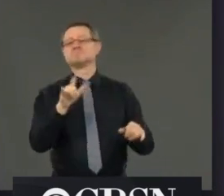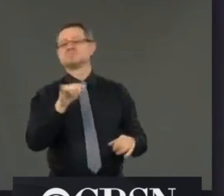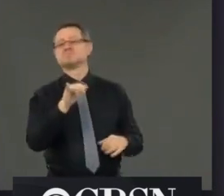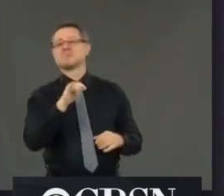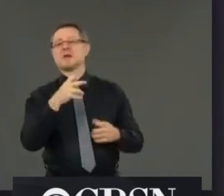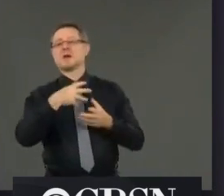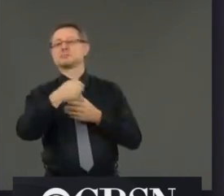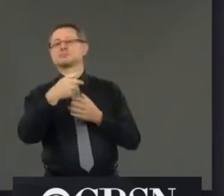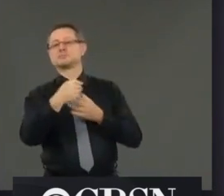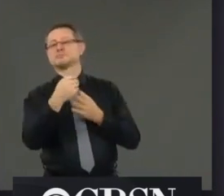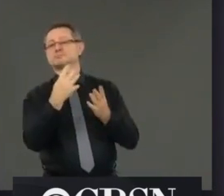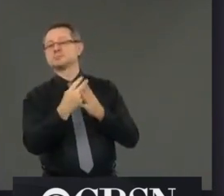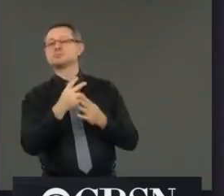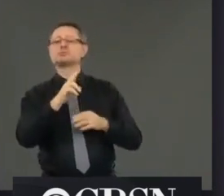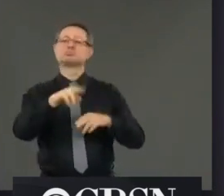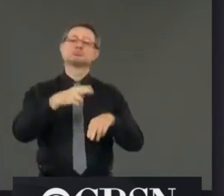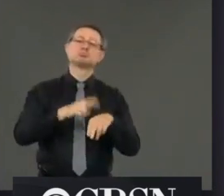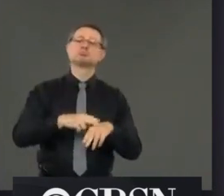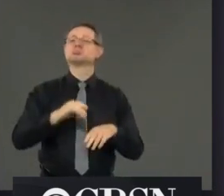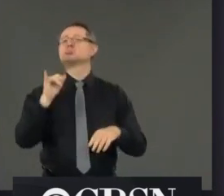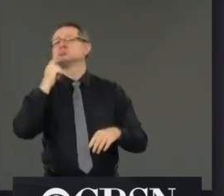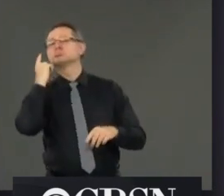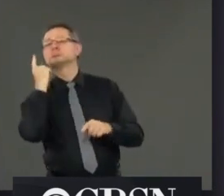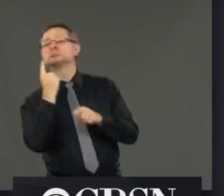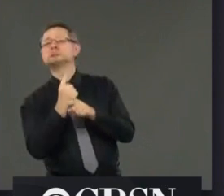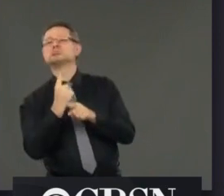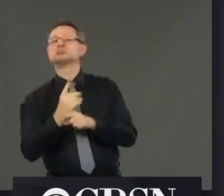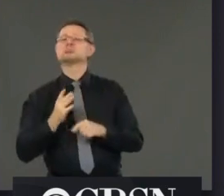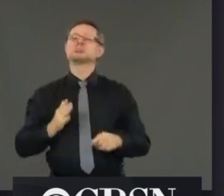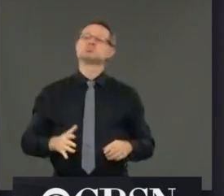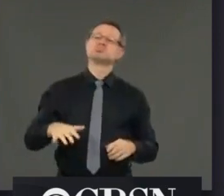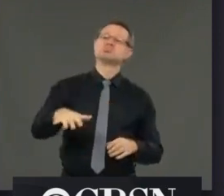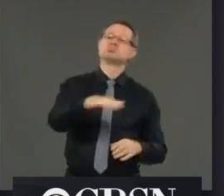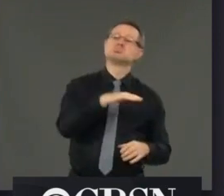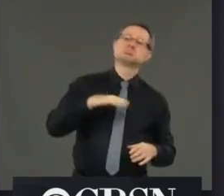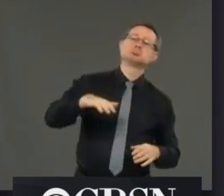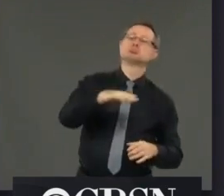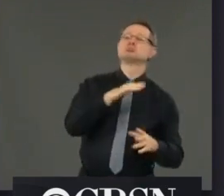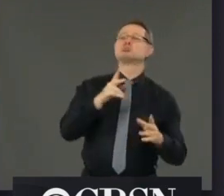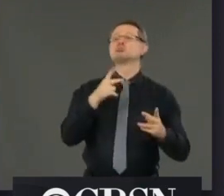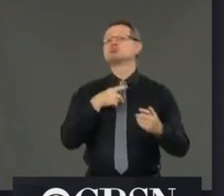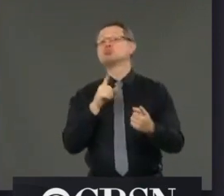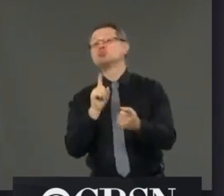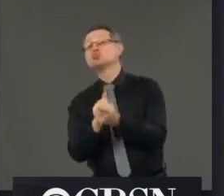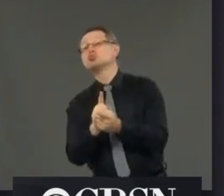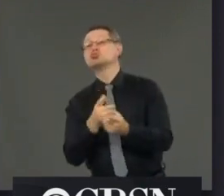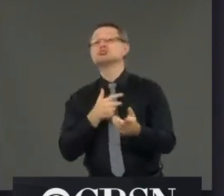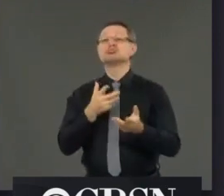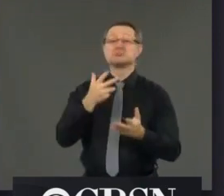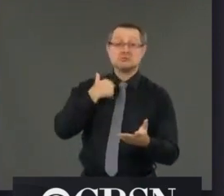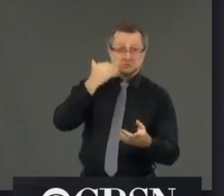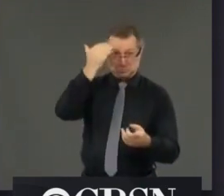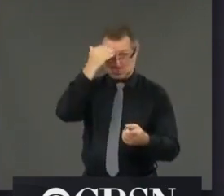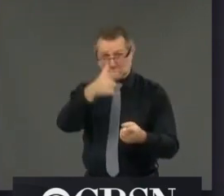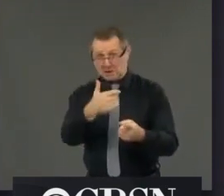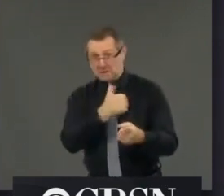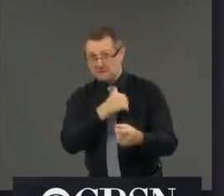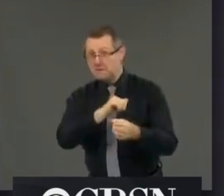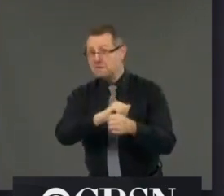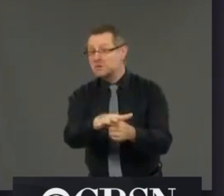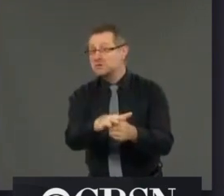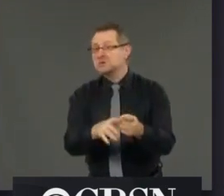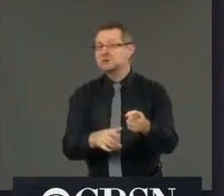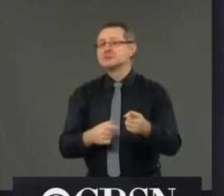into contact with someone who was known to have coronavirus, if you were symptomatic, then you got a coronavirus test, and then you either